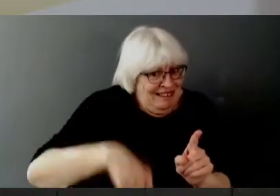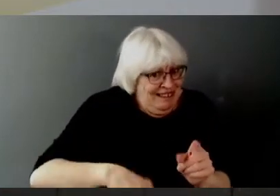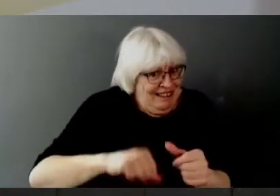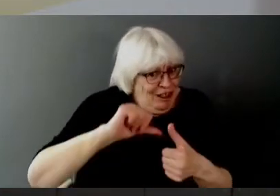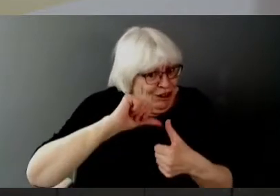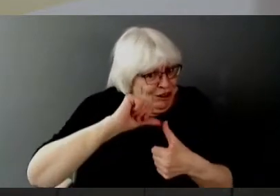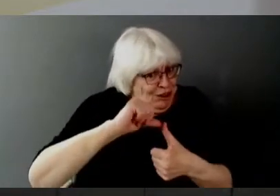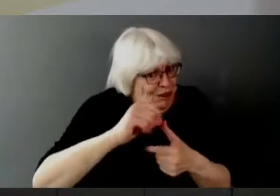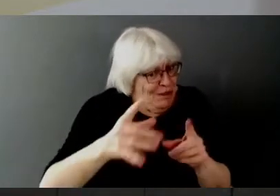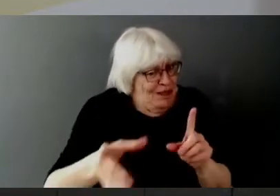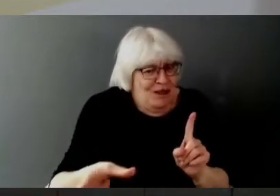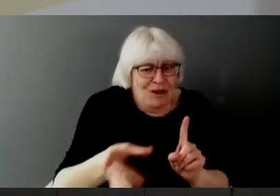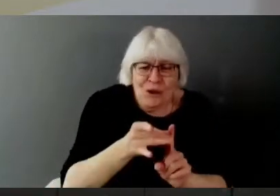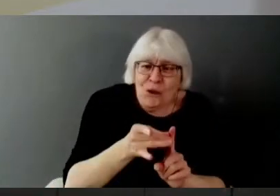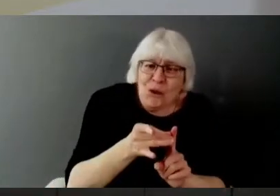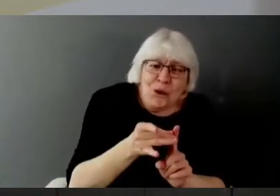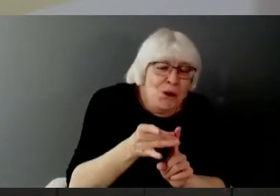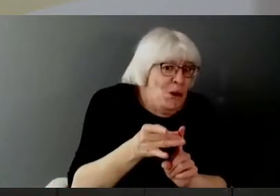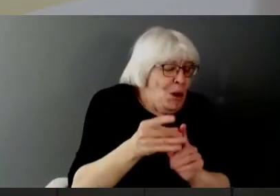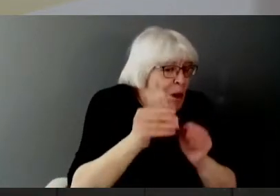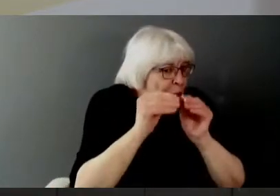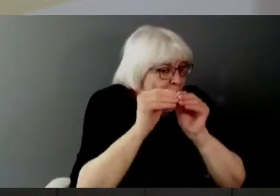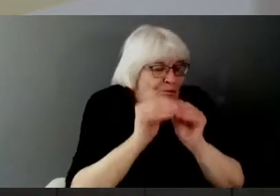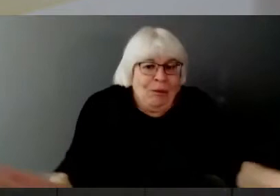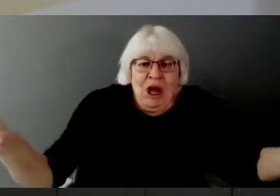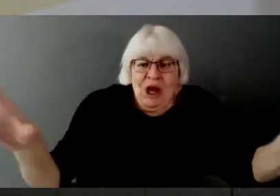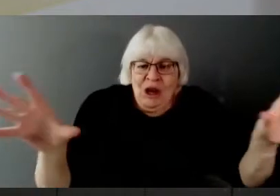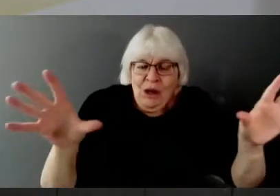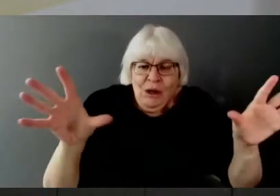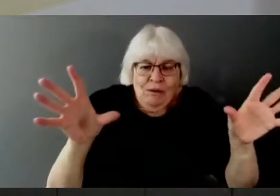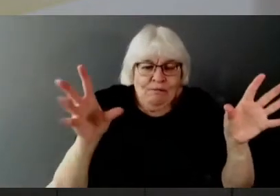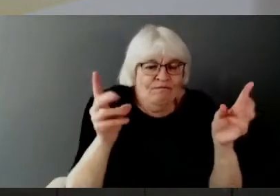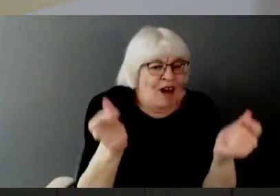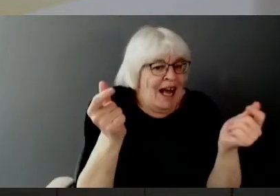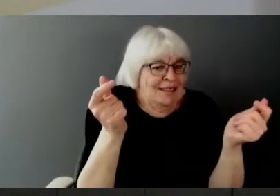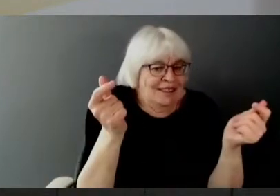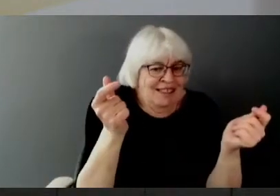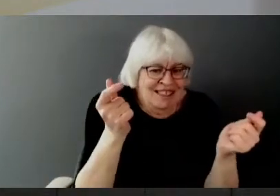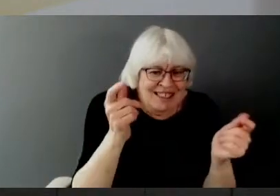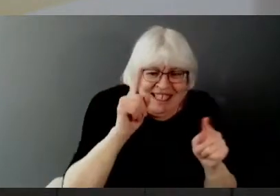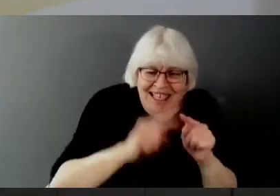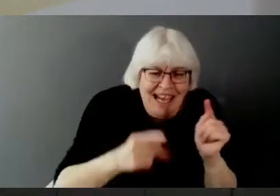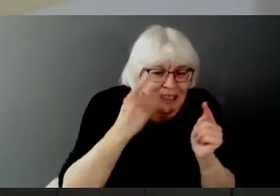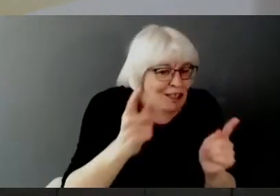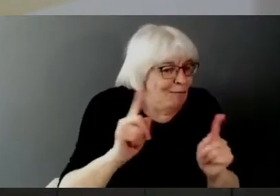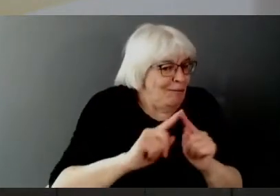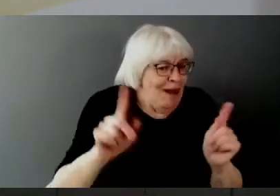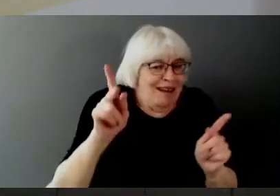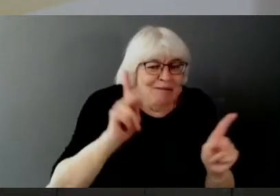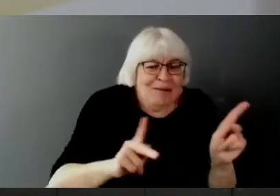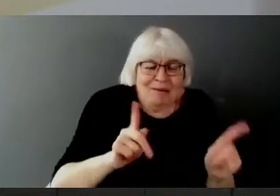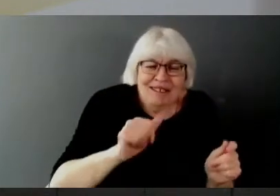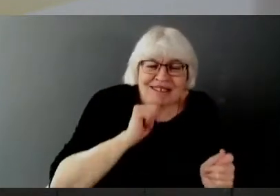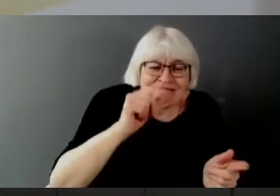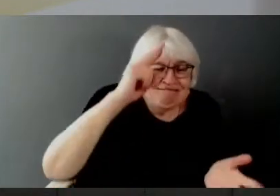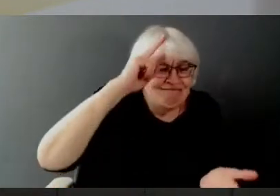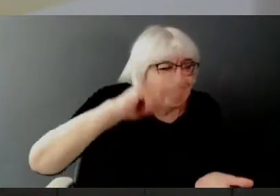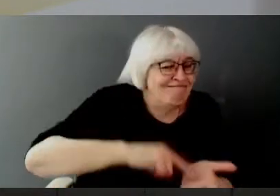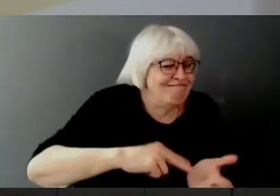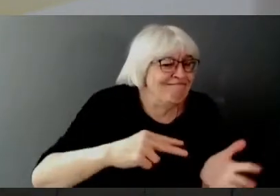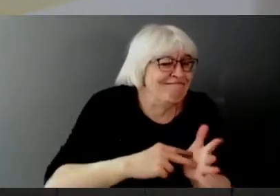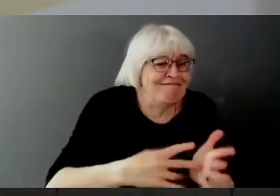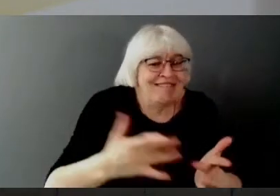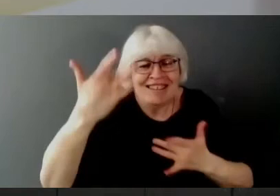something you see, and no one intends to spread it, but its impacts